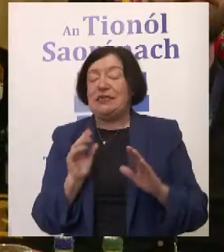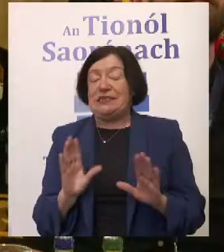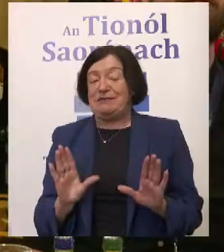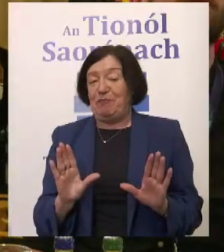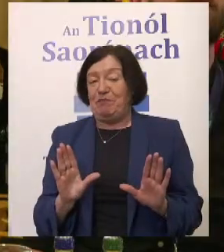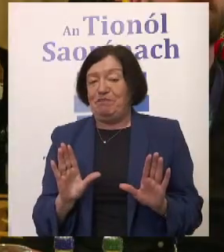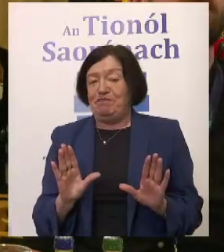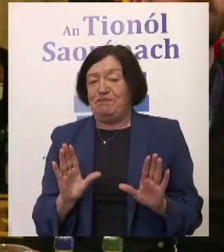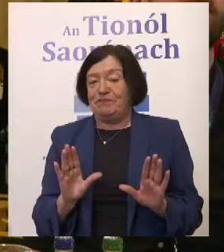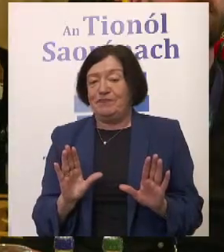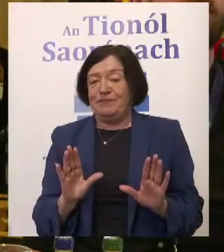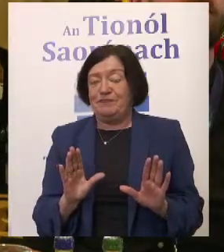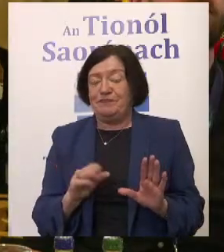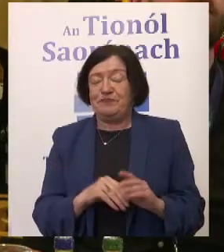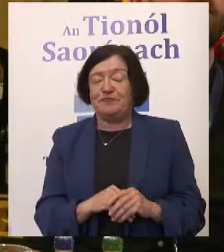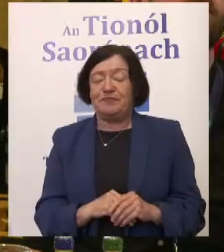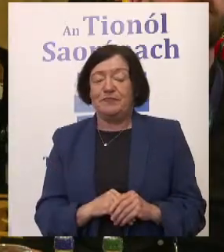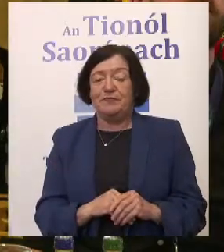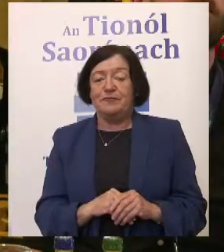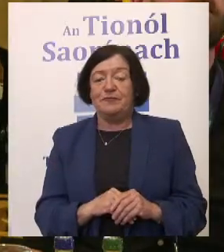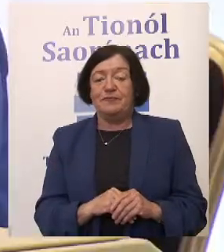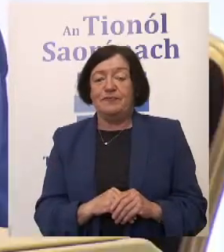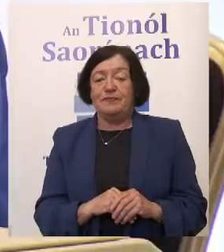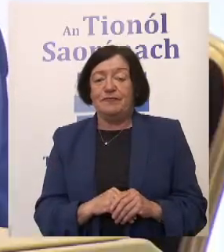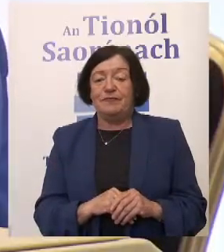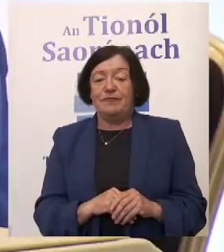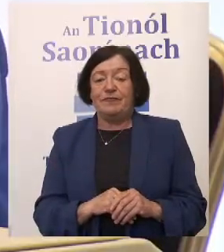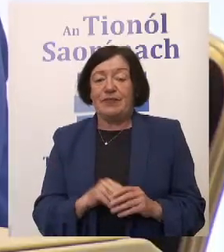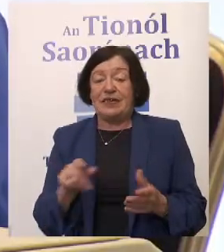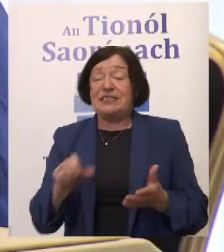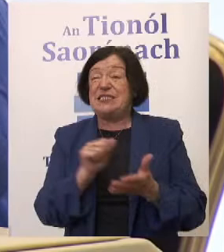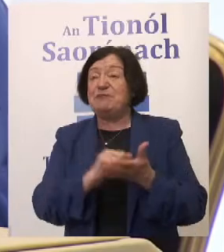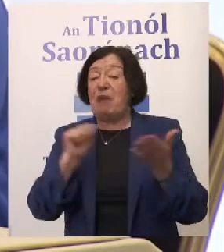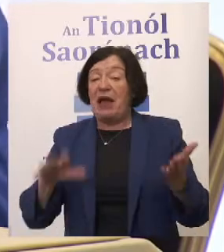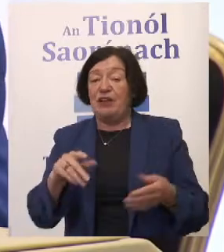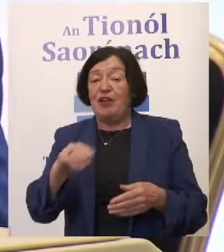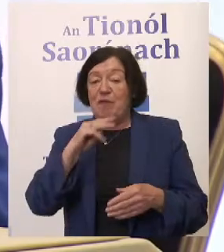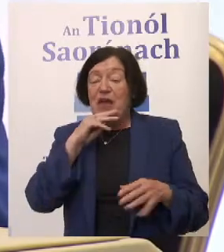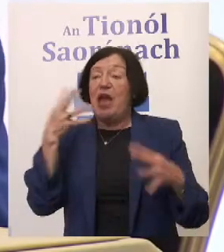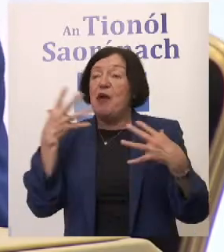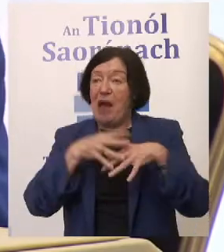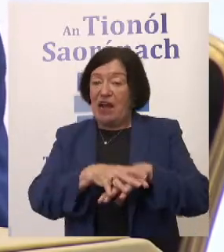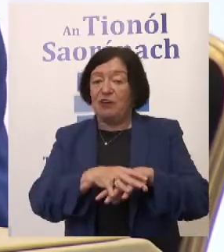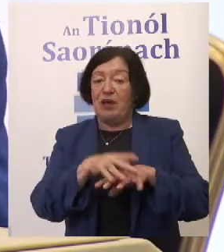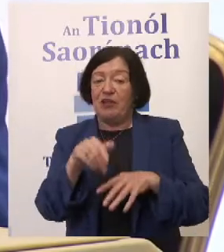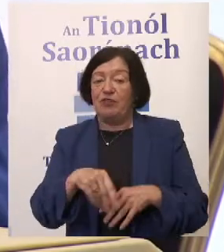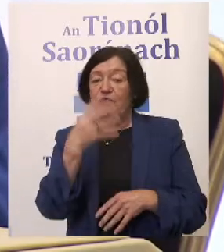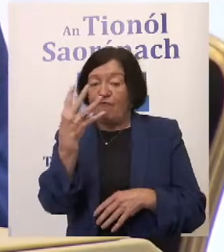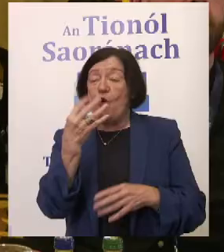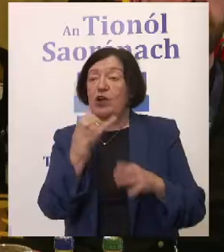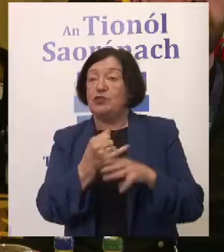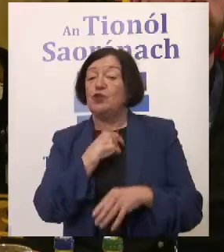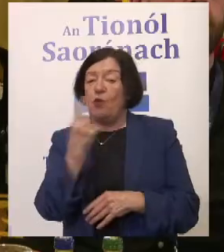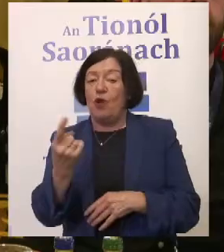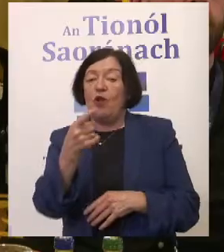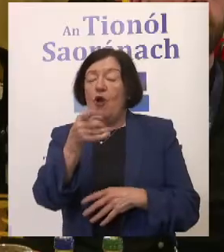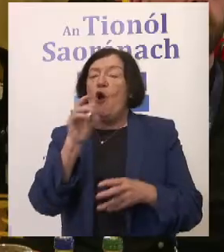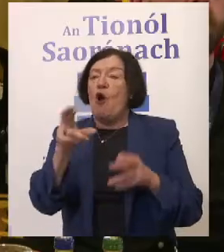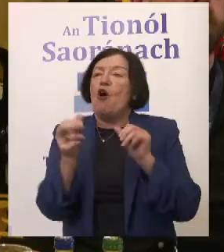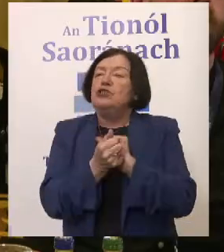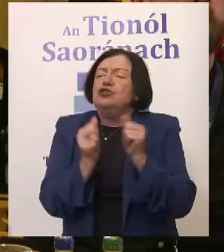now, because disbanding, I presume you mean amalgamating 4 local authorities, or